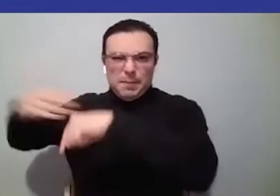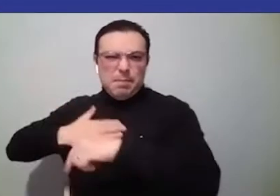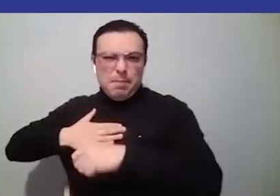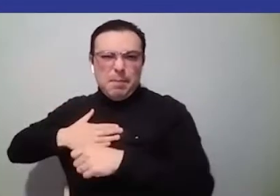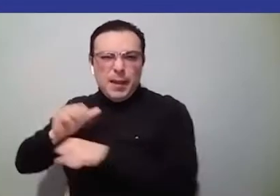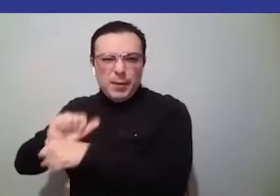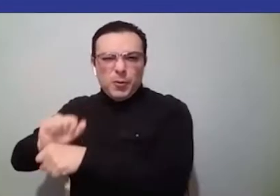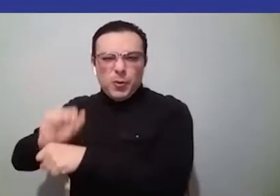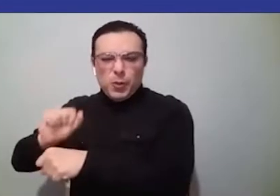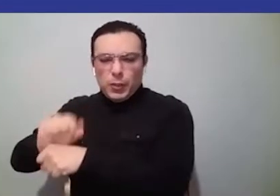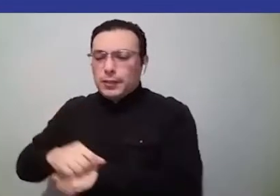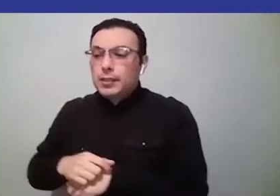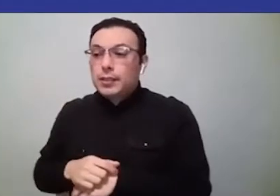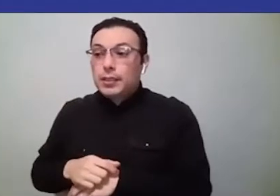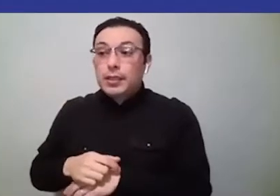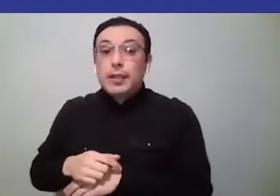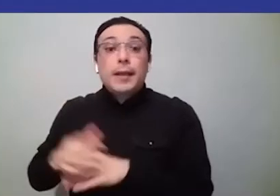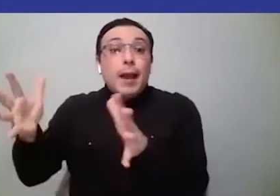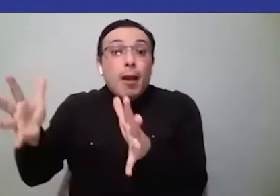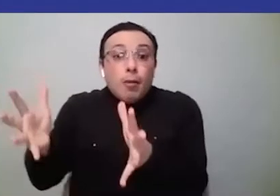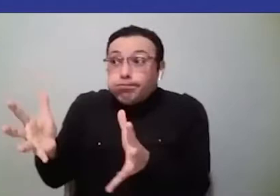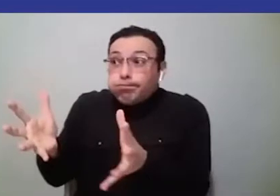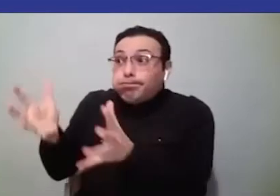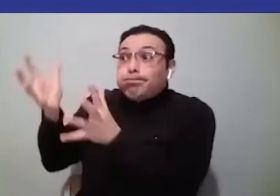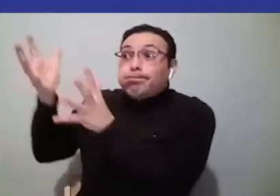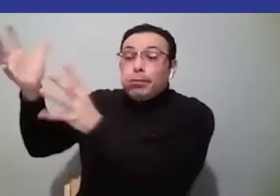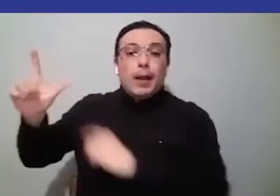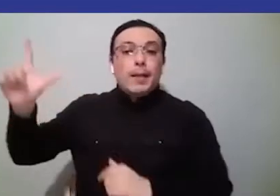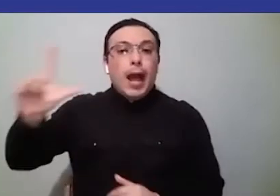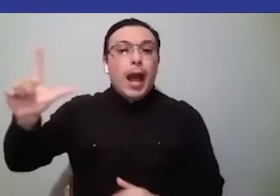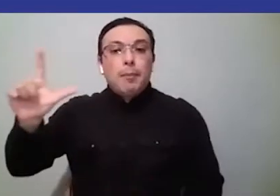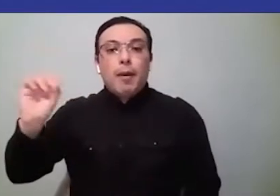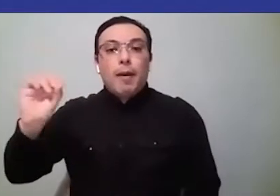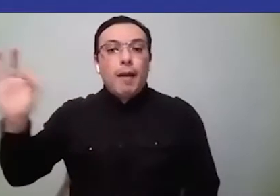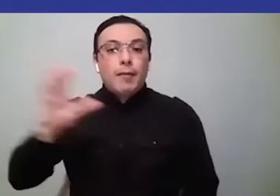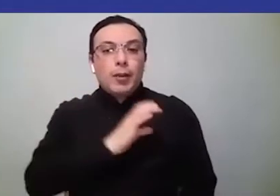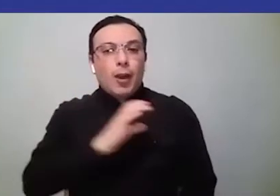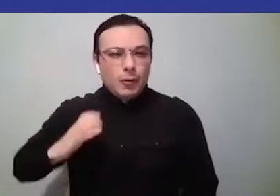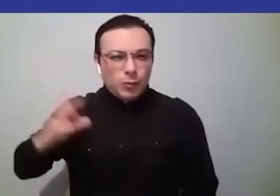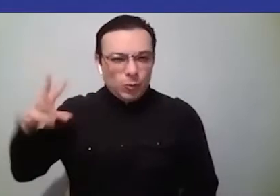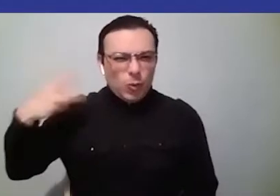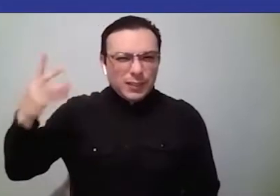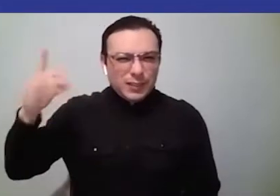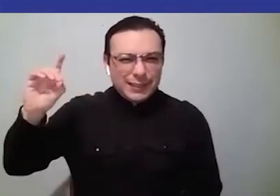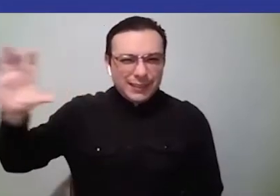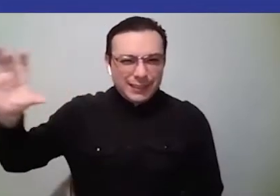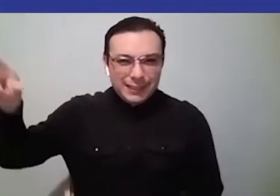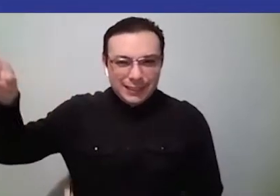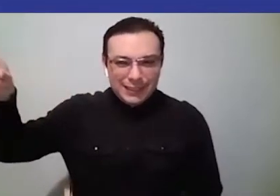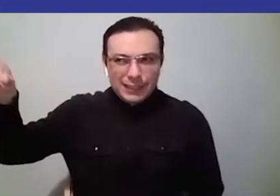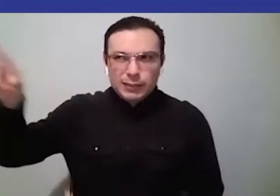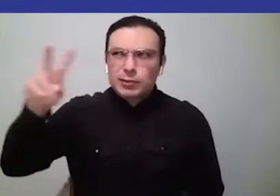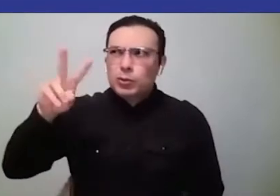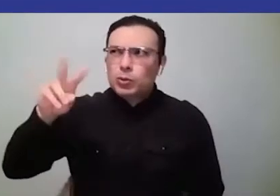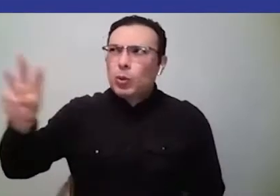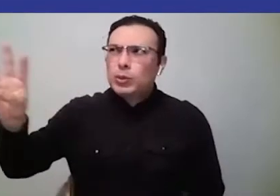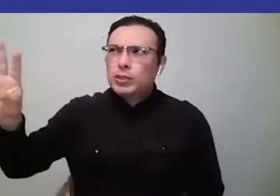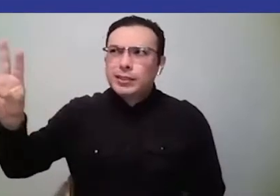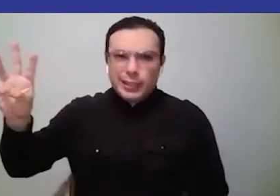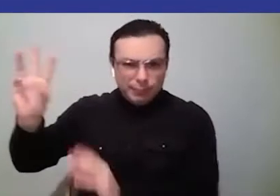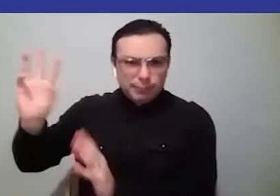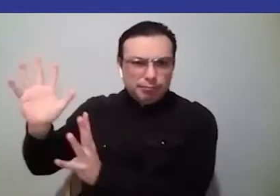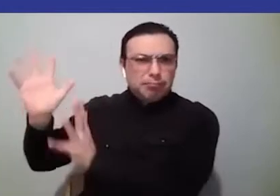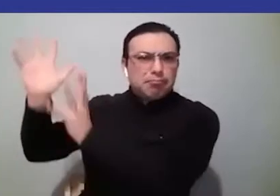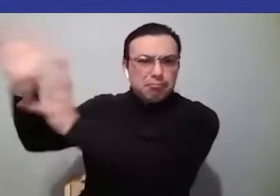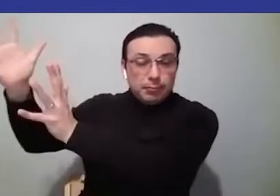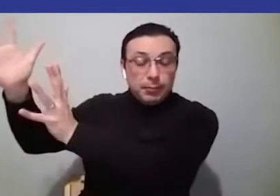the Library of Congress in 2006. So we haven't had it on site, and it hasn't really been digitized. But then